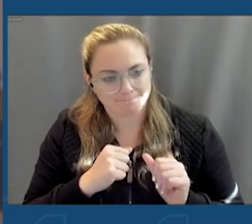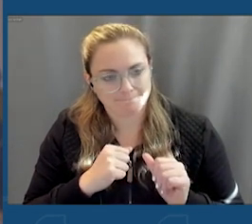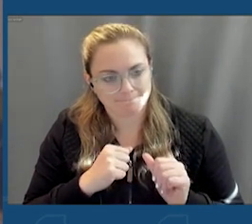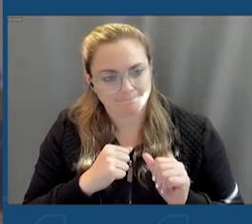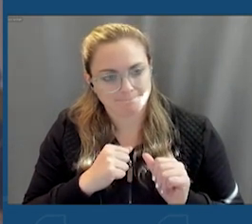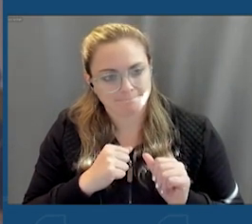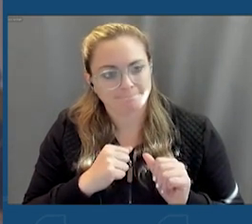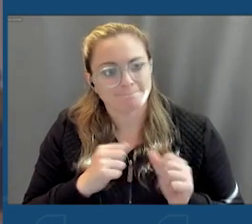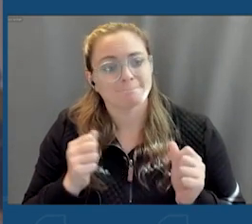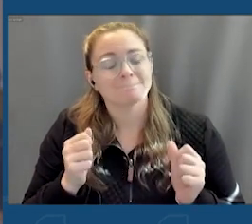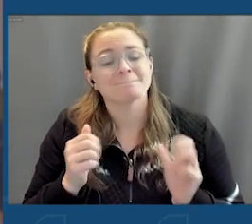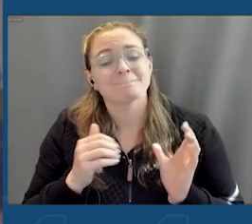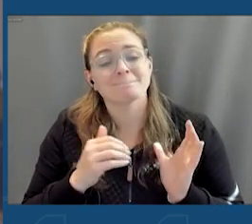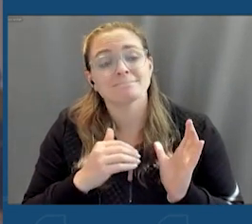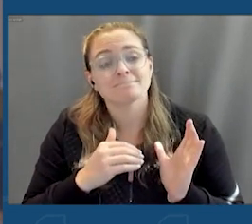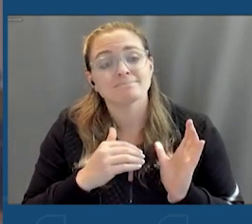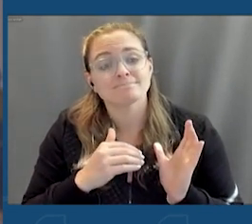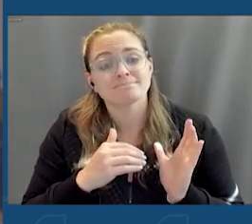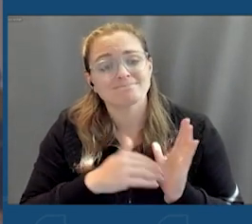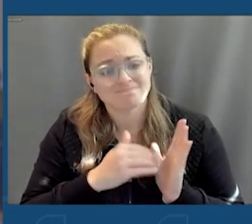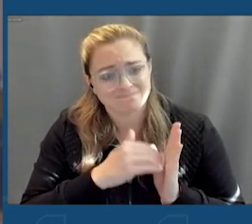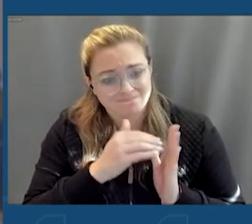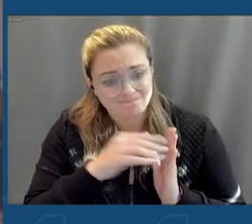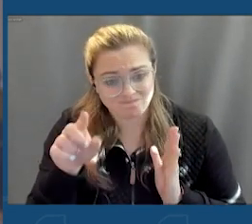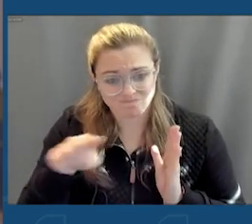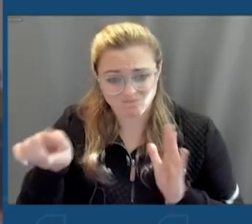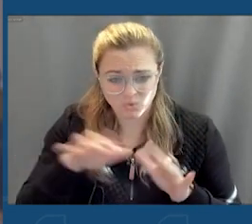that many times these children,